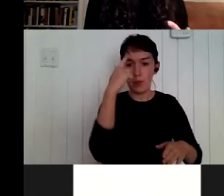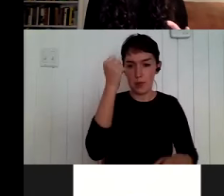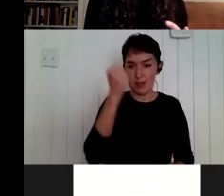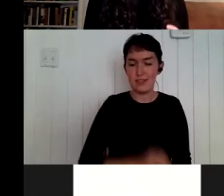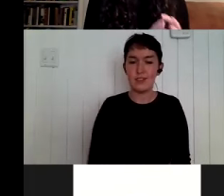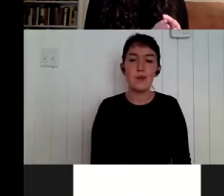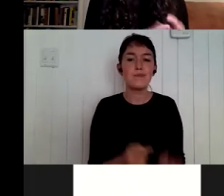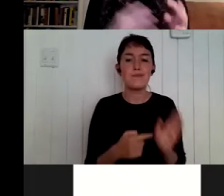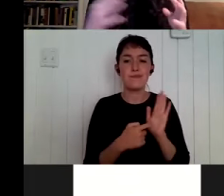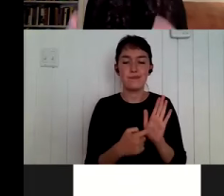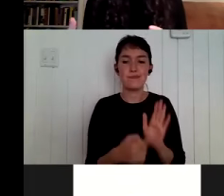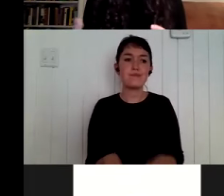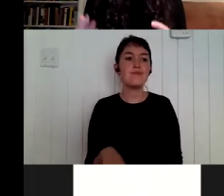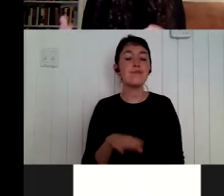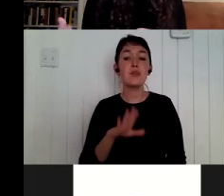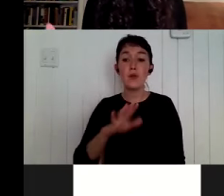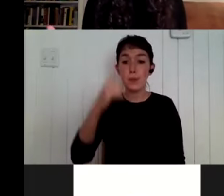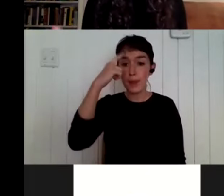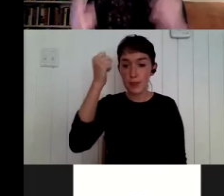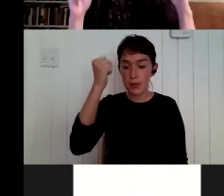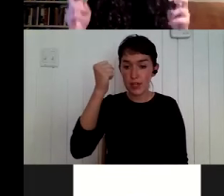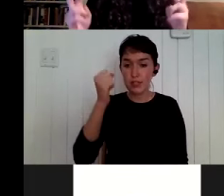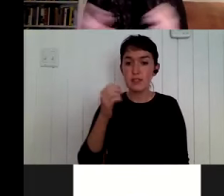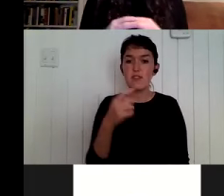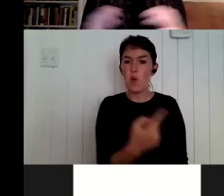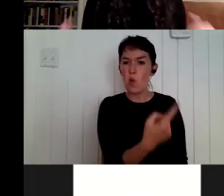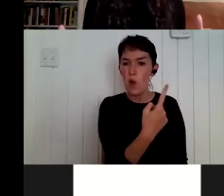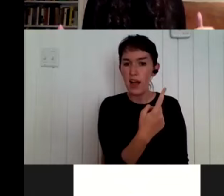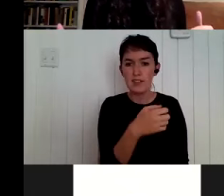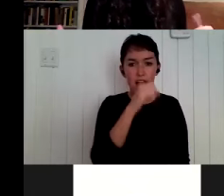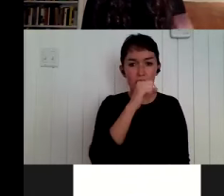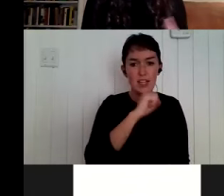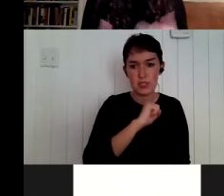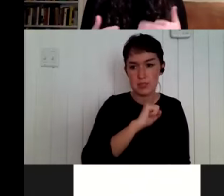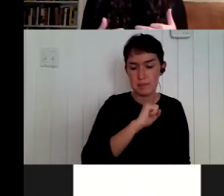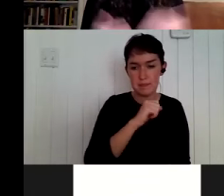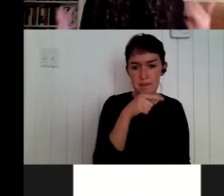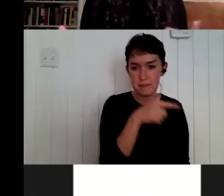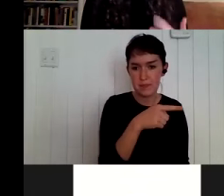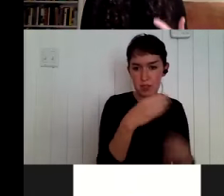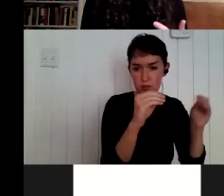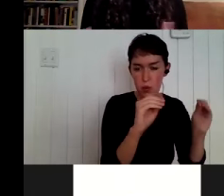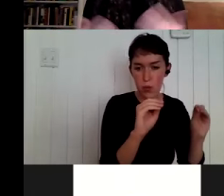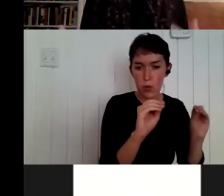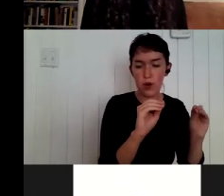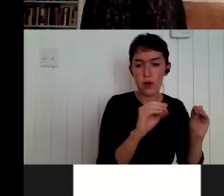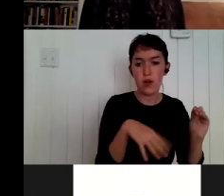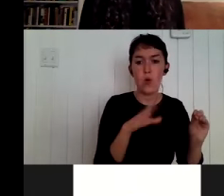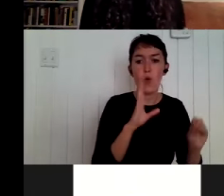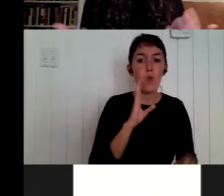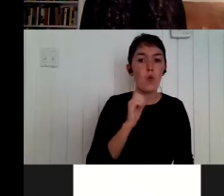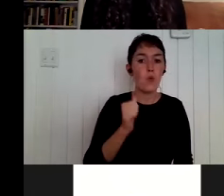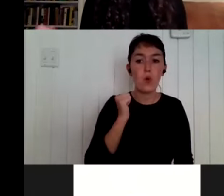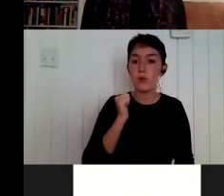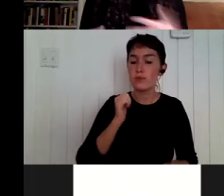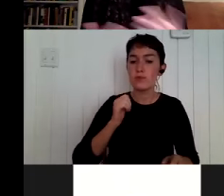cream cone will be incorporated into your memory for ice cream in general, without overwriting or replacing all